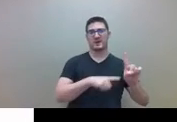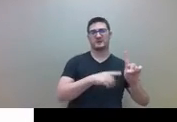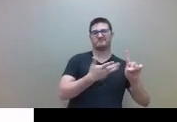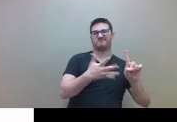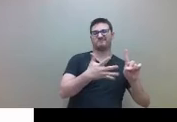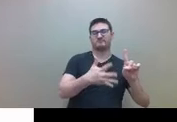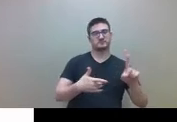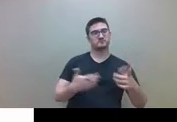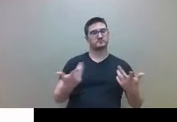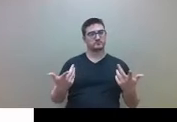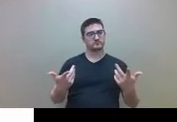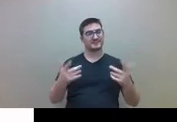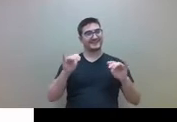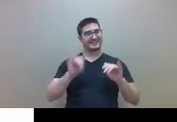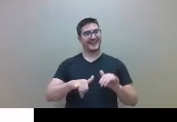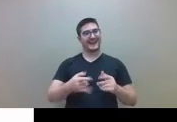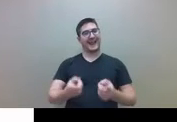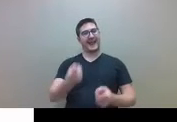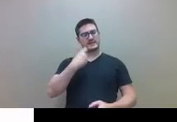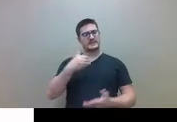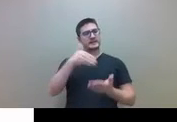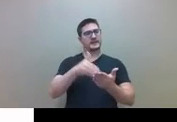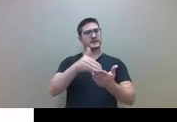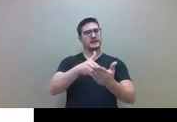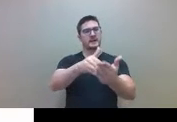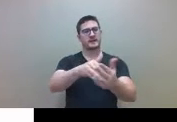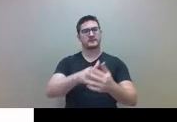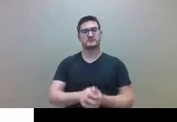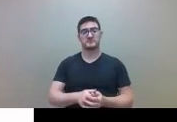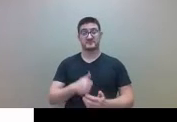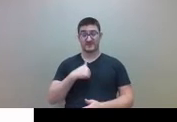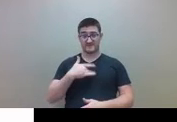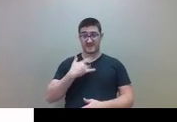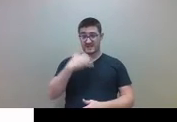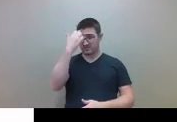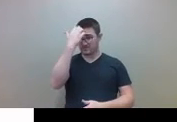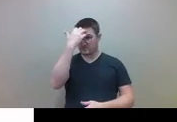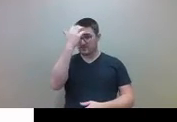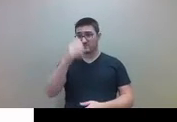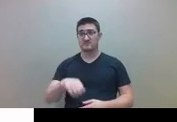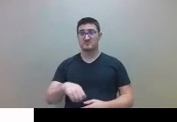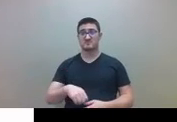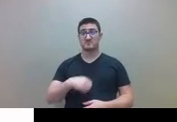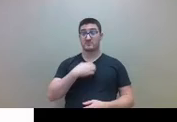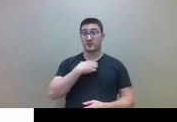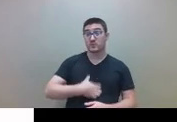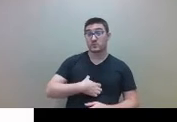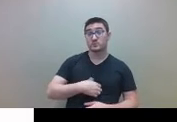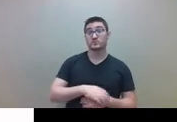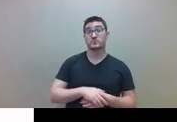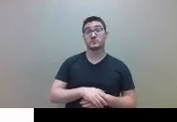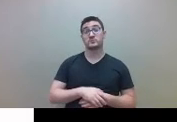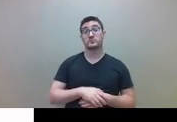nighttime. Are you feeling irritated, tired, hungry? Um,